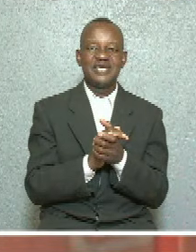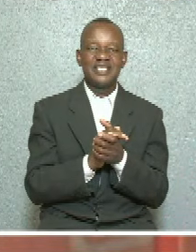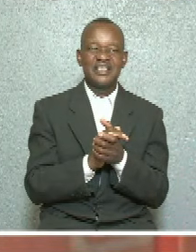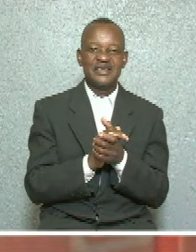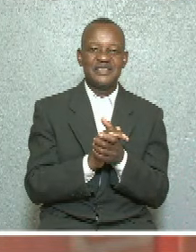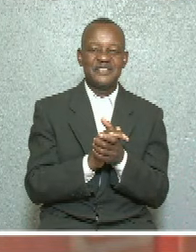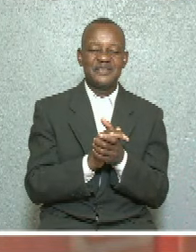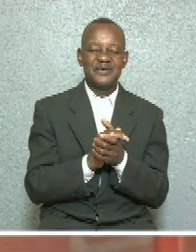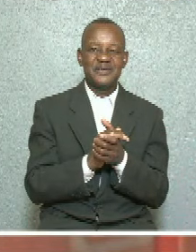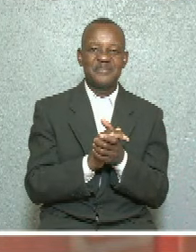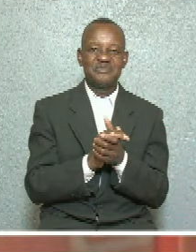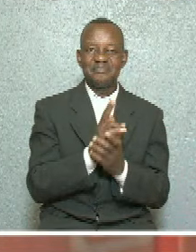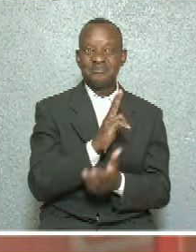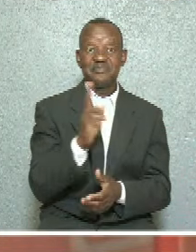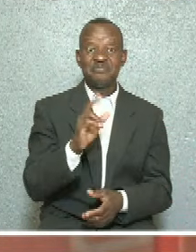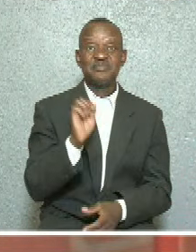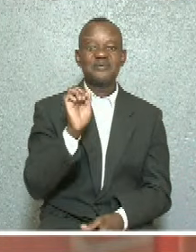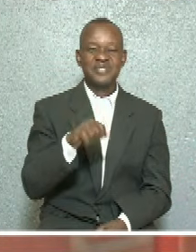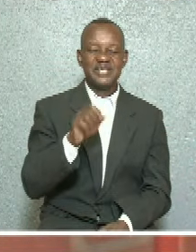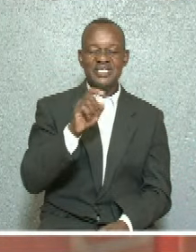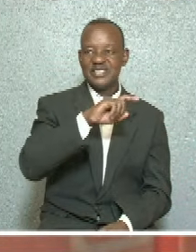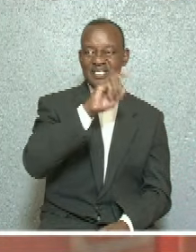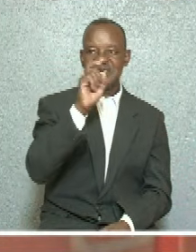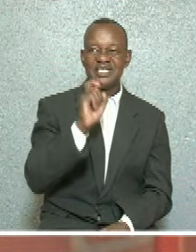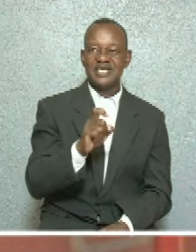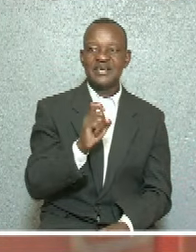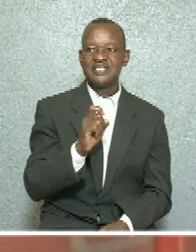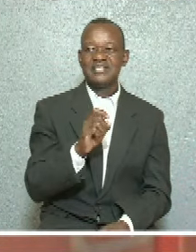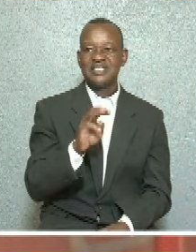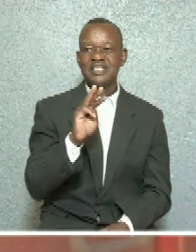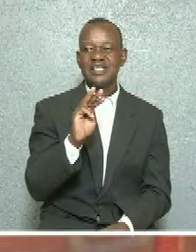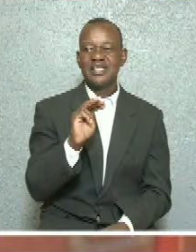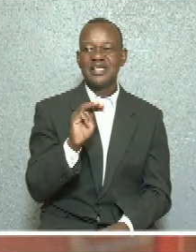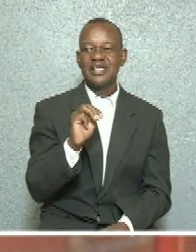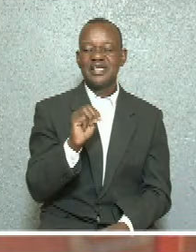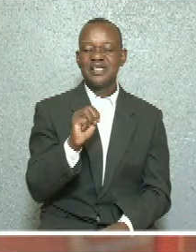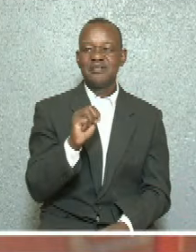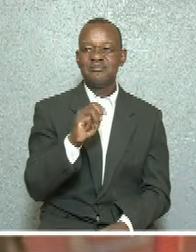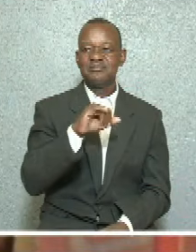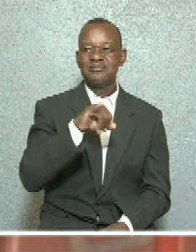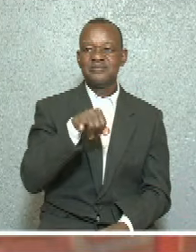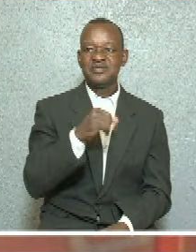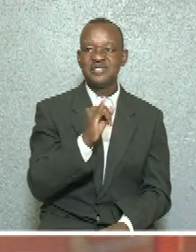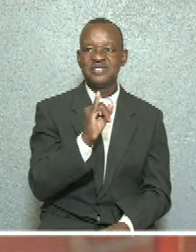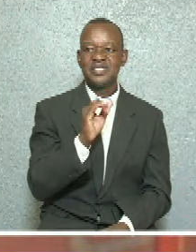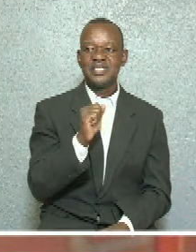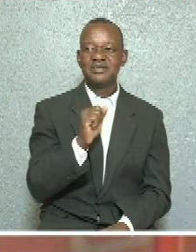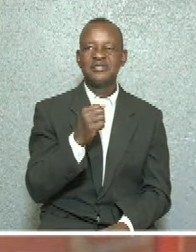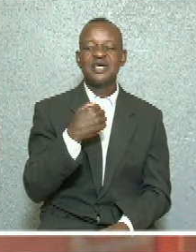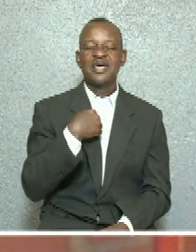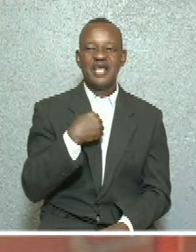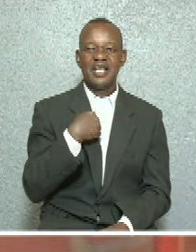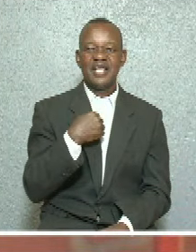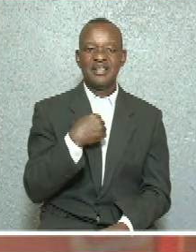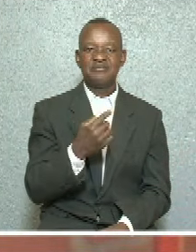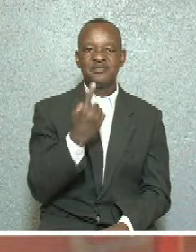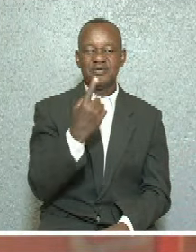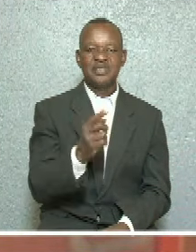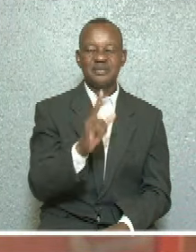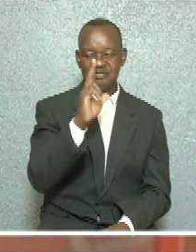few. I'm one of the. What is this? I'm one of the people that started the. What is this? The lower primary. Long story